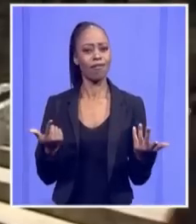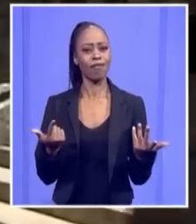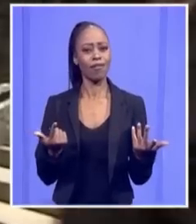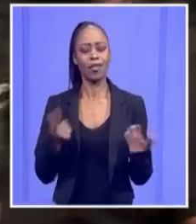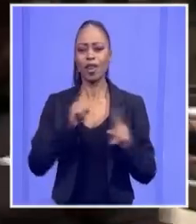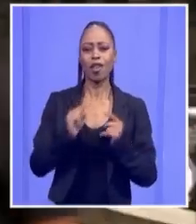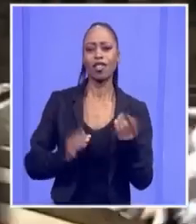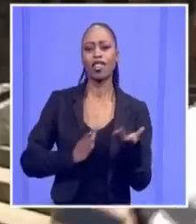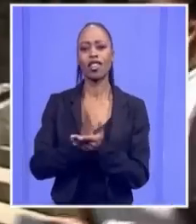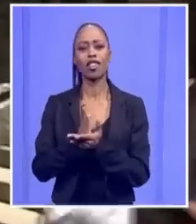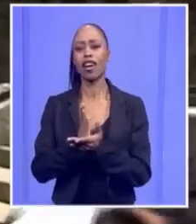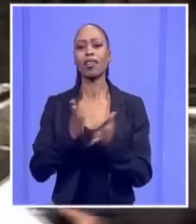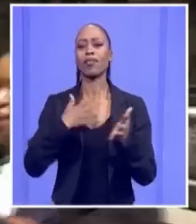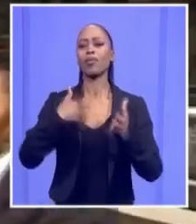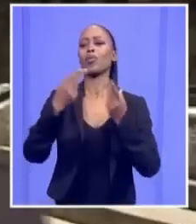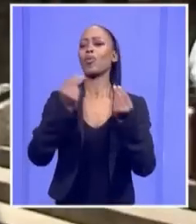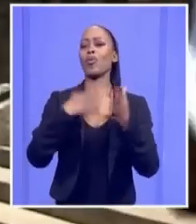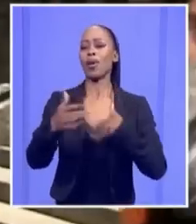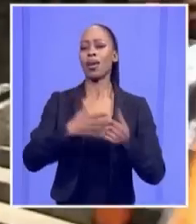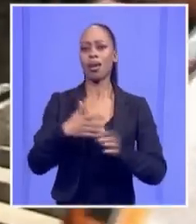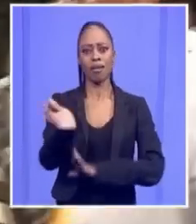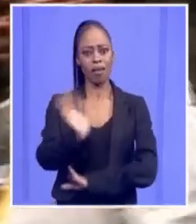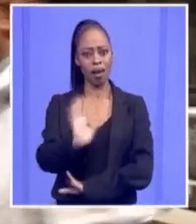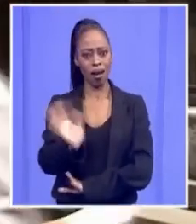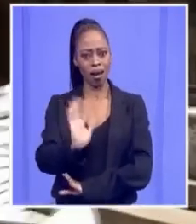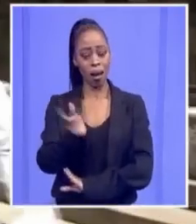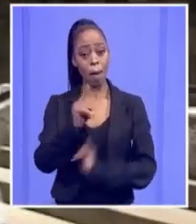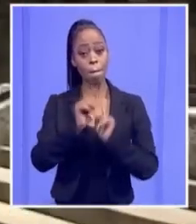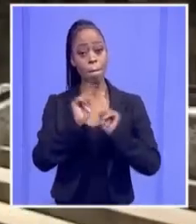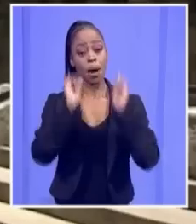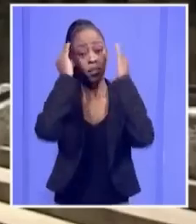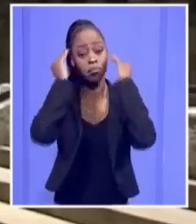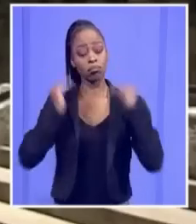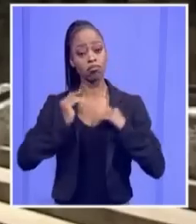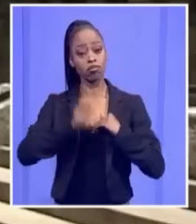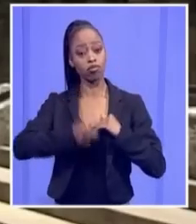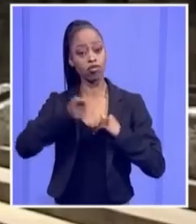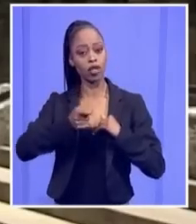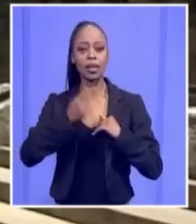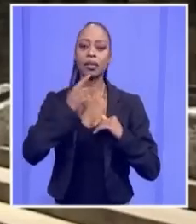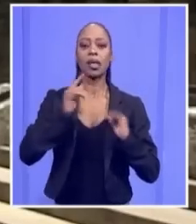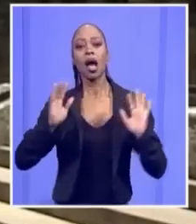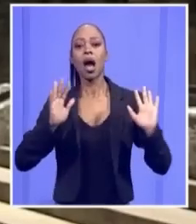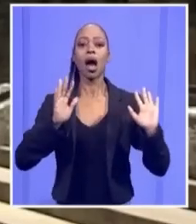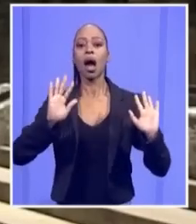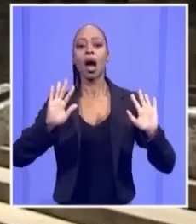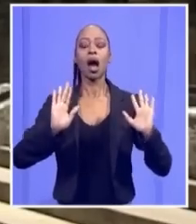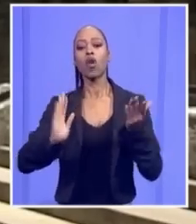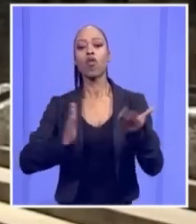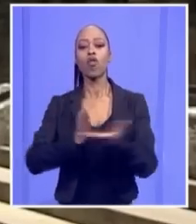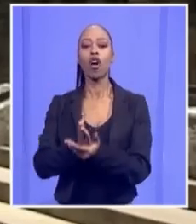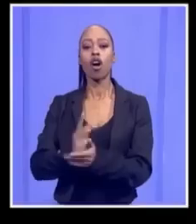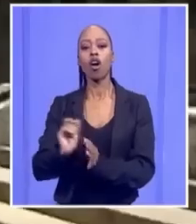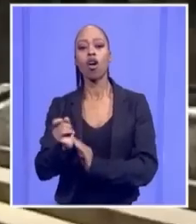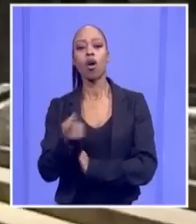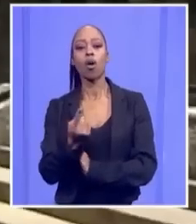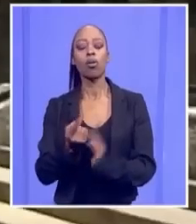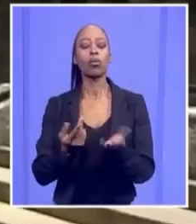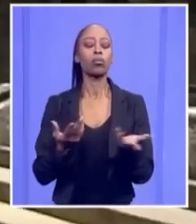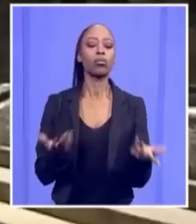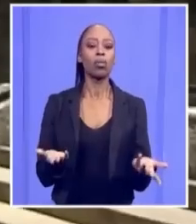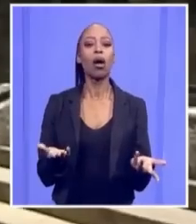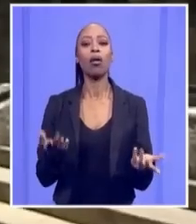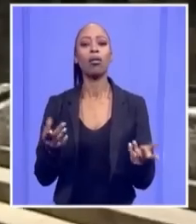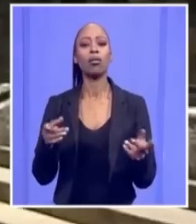Section 36 of the Constitution. Now, for the judge to just pretend that all their rights are sacrosanct and all of